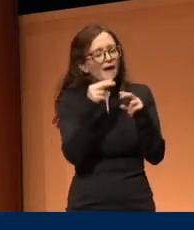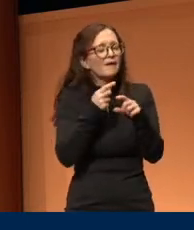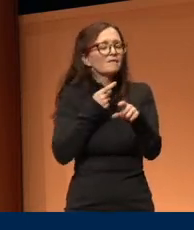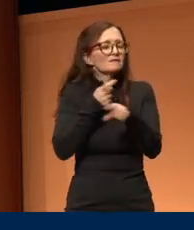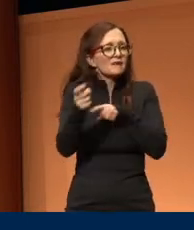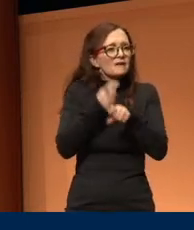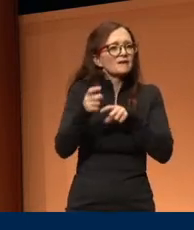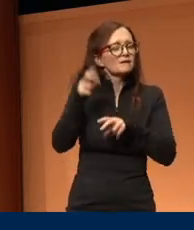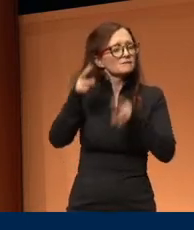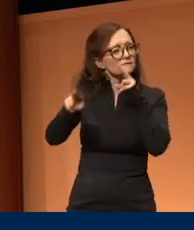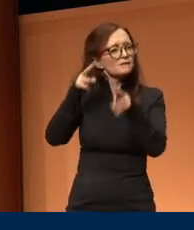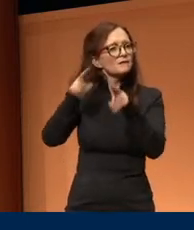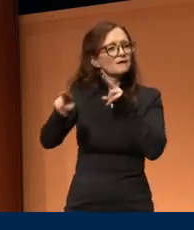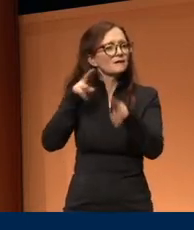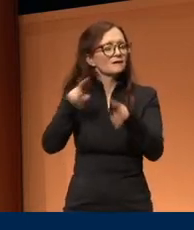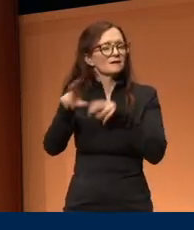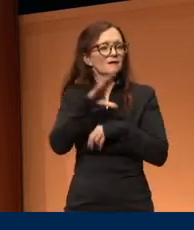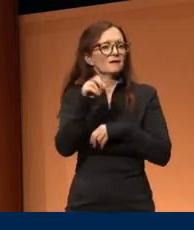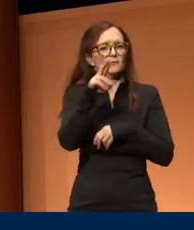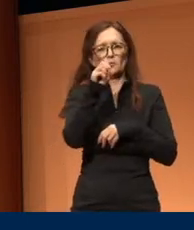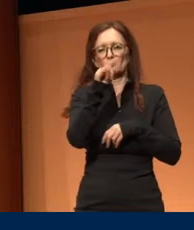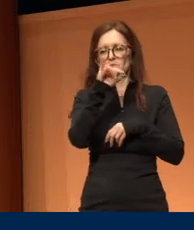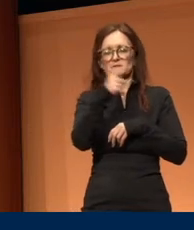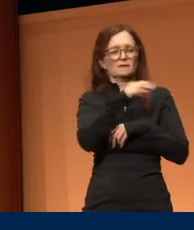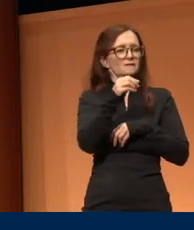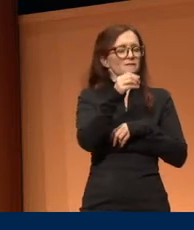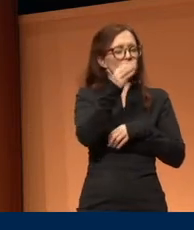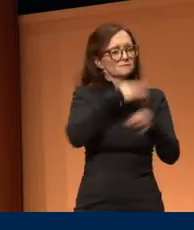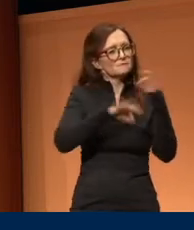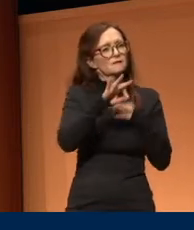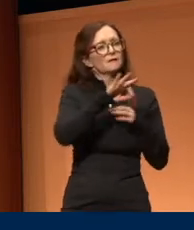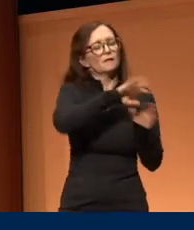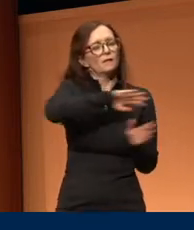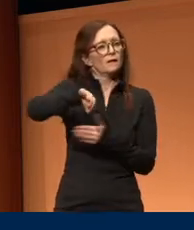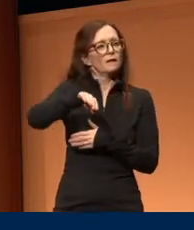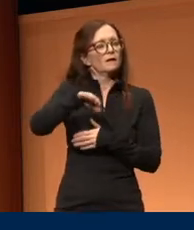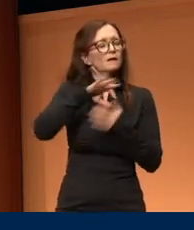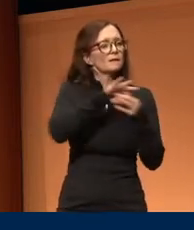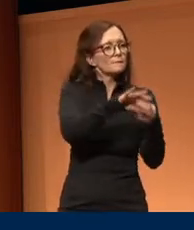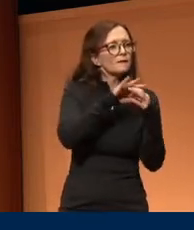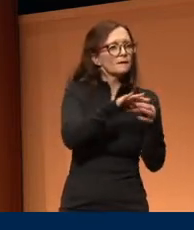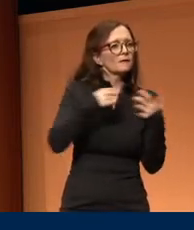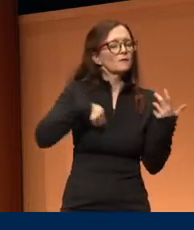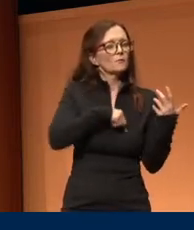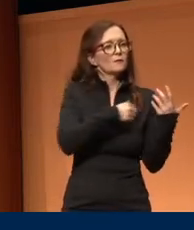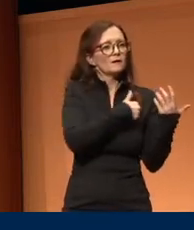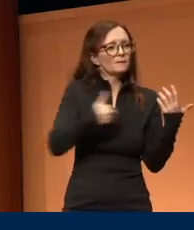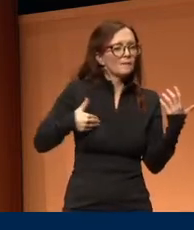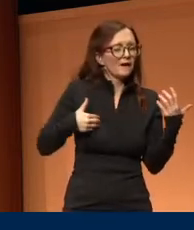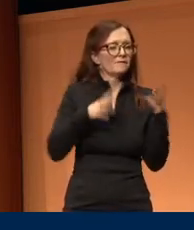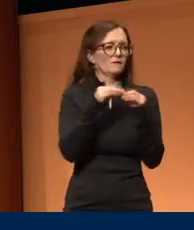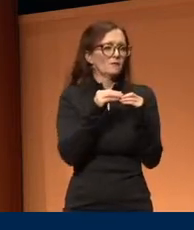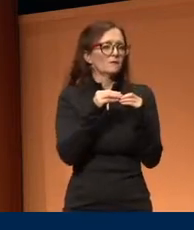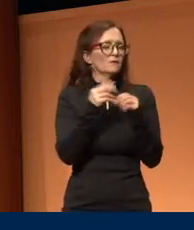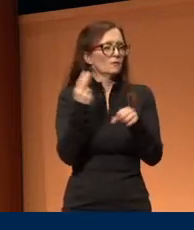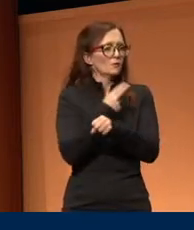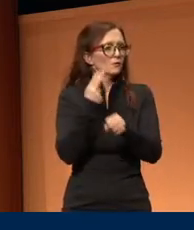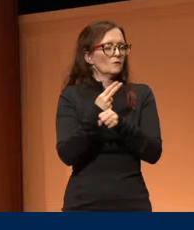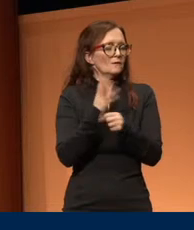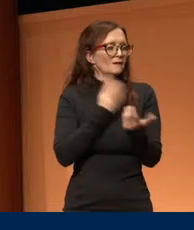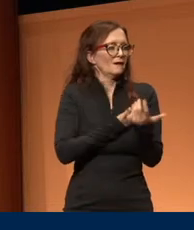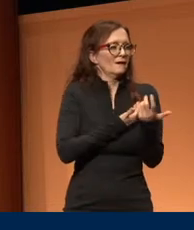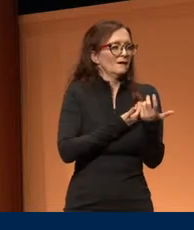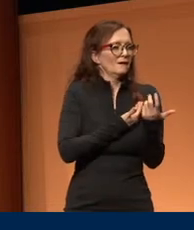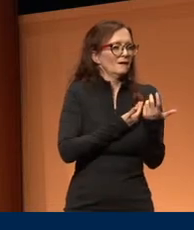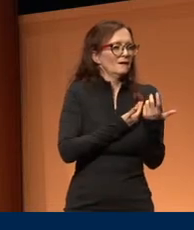and sometimes rougher roasting. Instead of putting aside their more disruptive companions, the other members of the convention used an array of